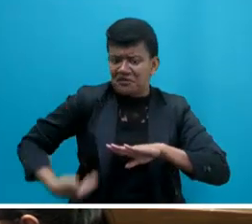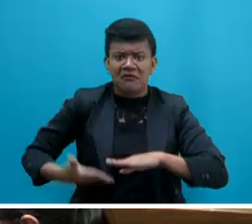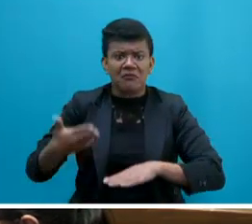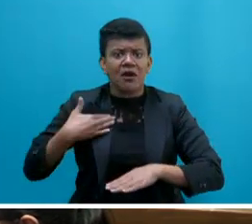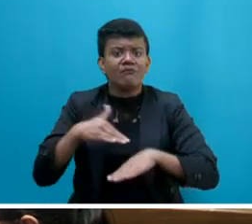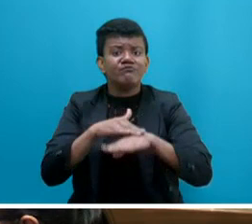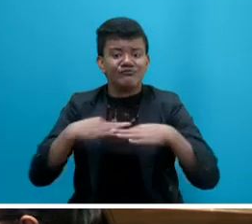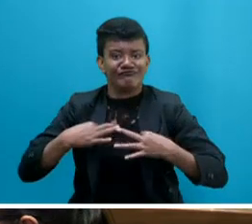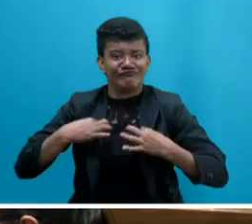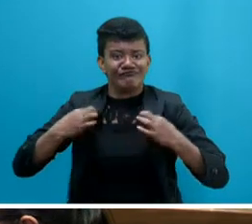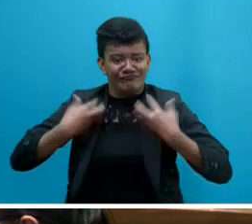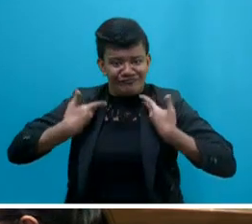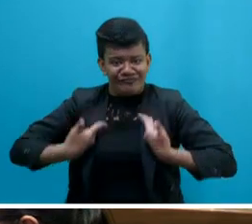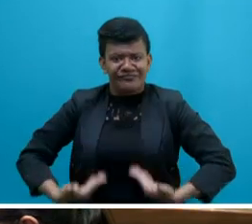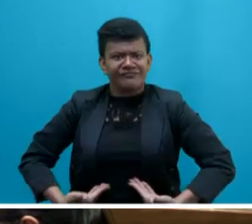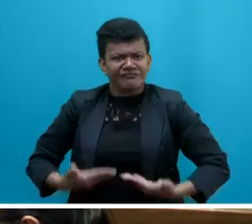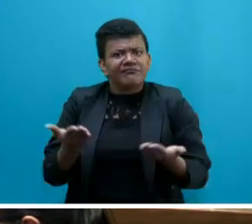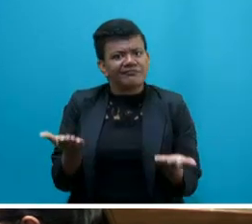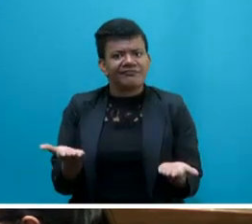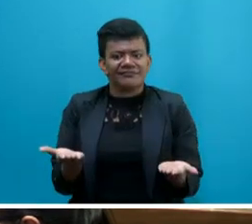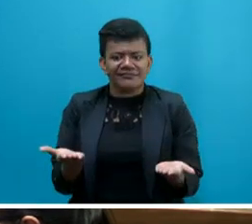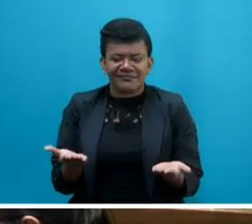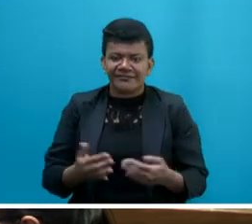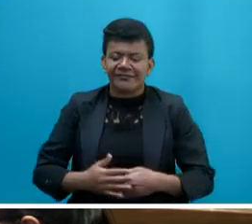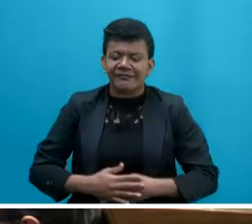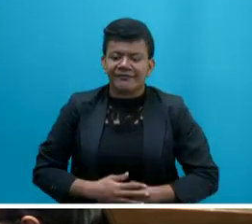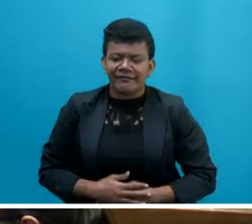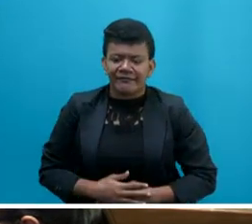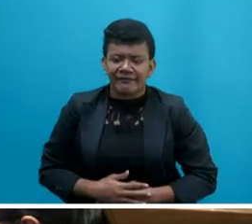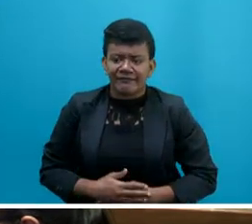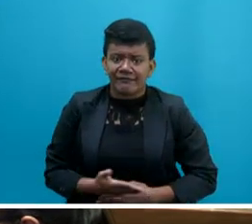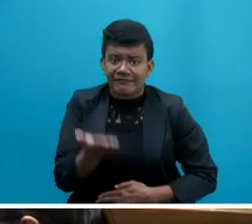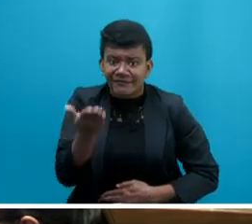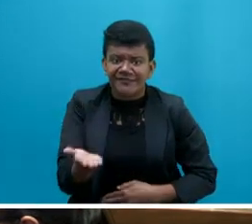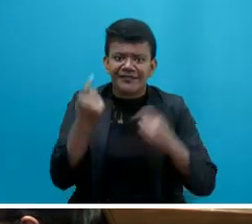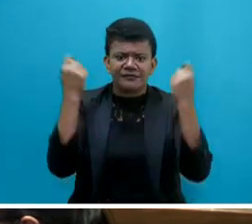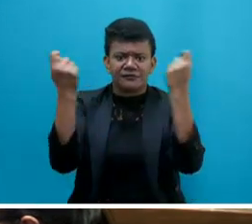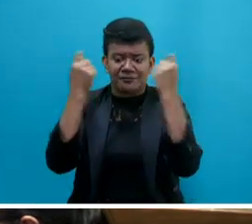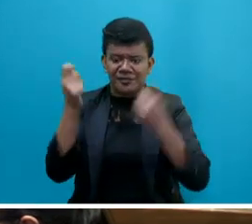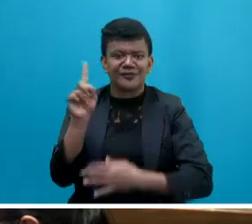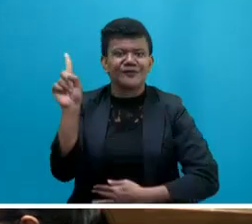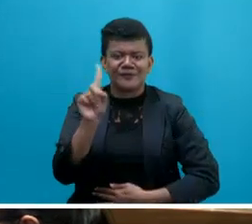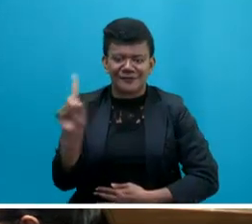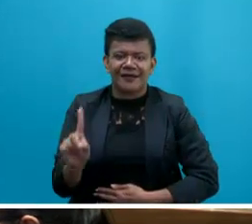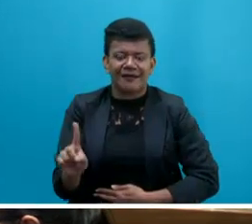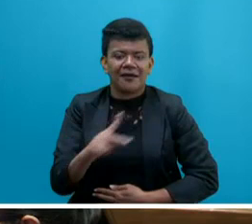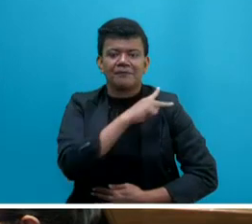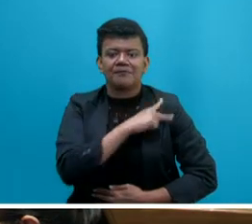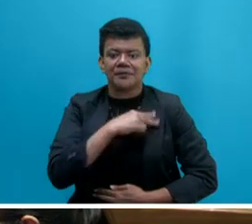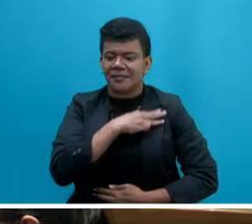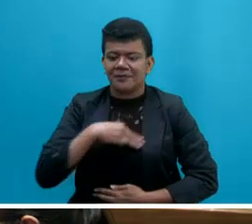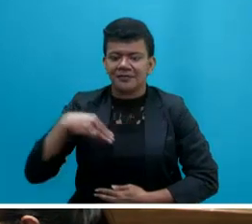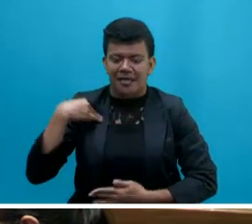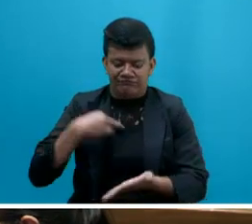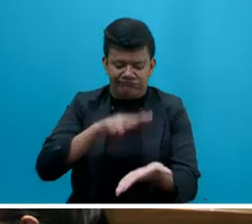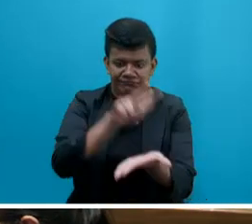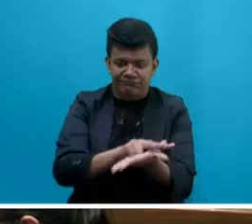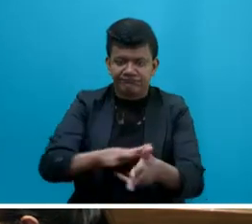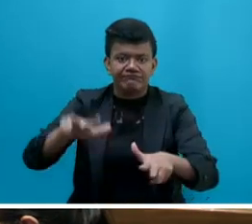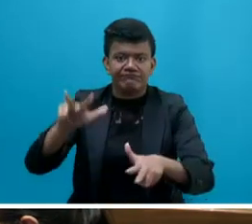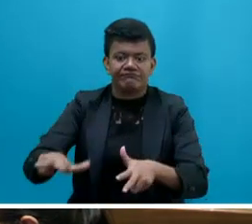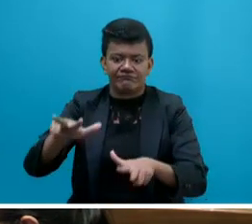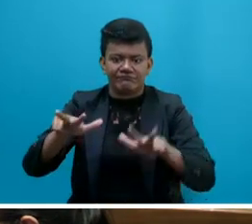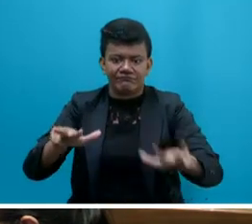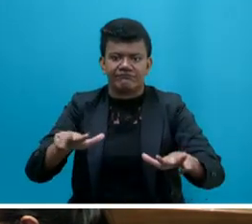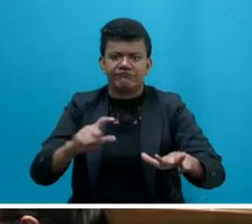this day, Mr. Speaker, the Honorable Prime Minister has just signed a pledge to reaffirm Fiji's commitment towards this